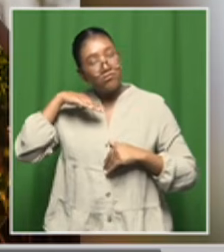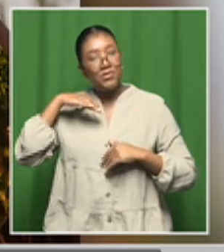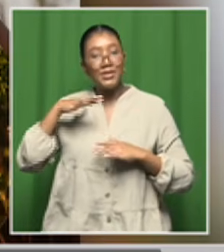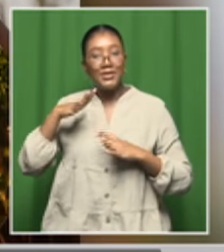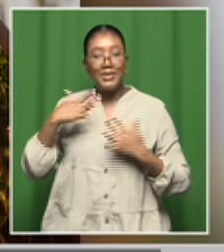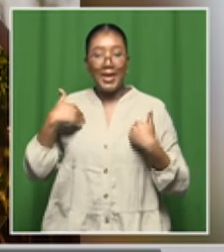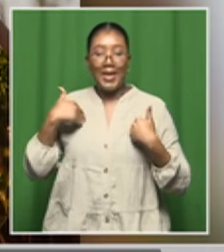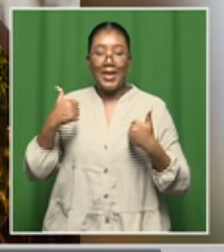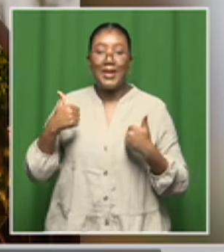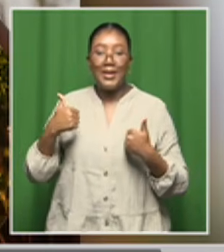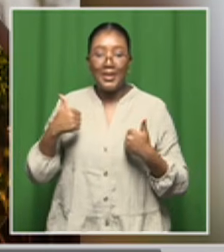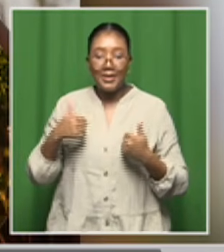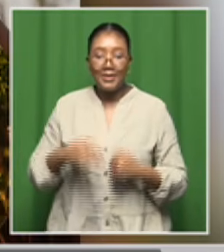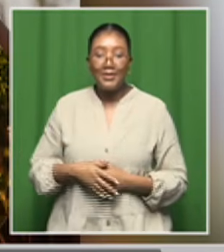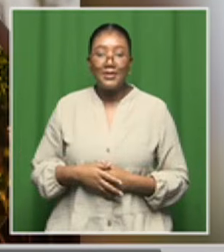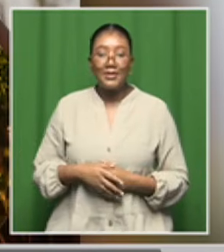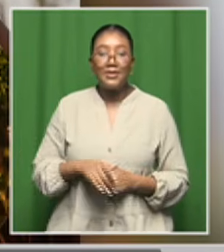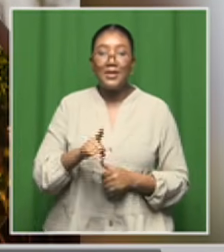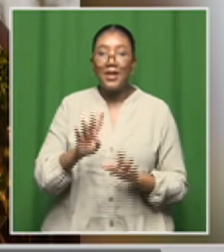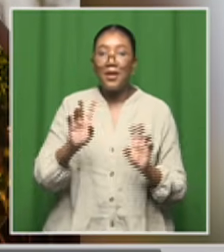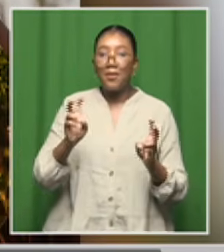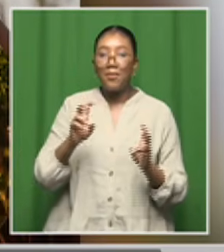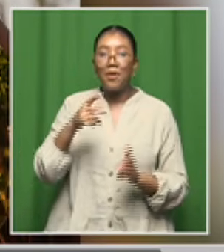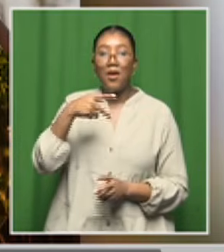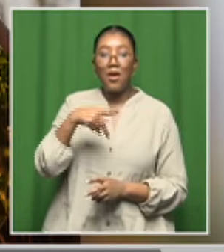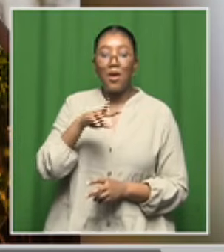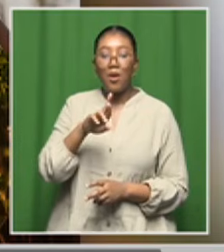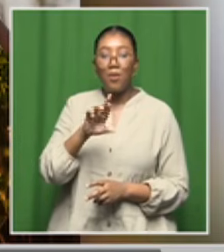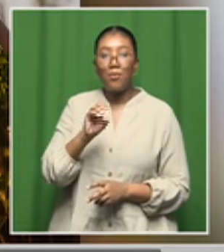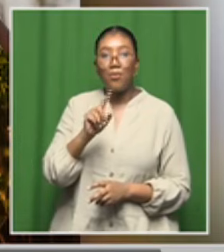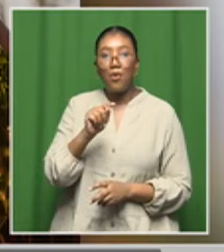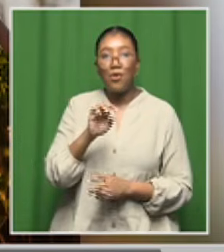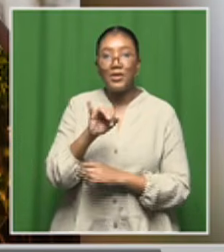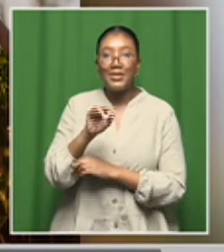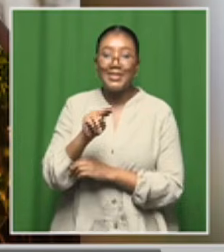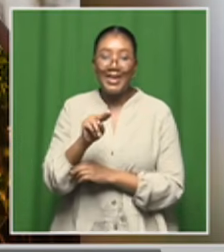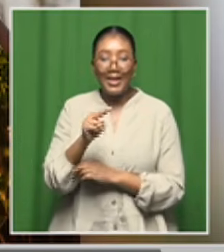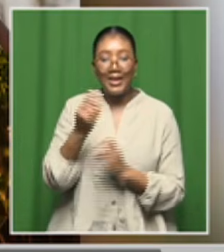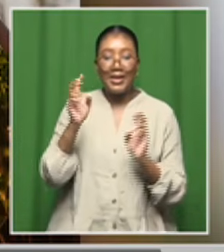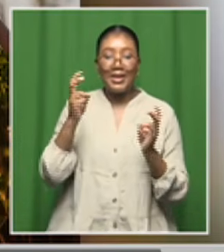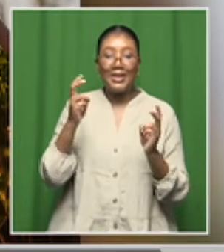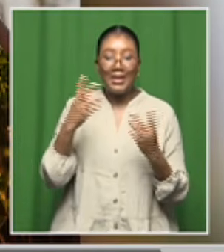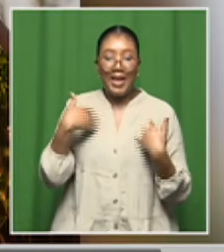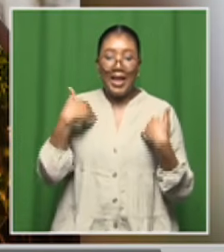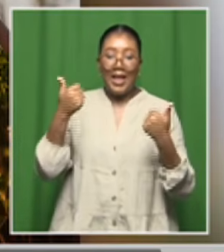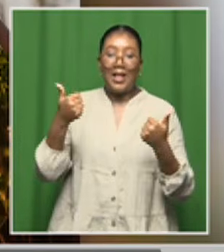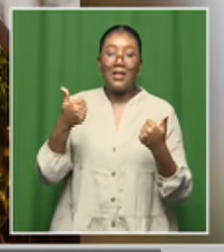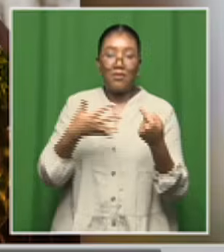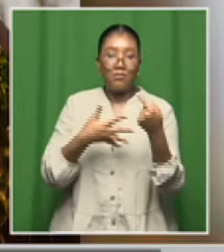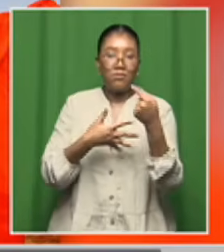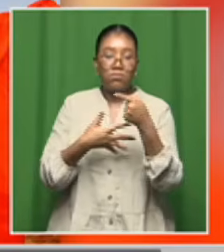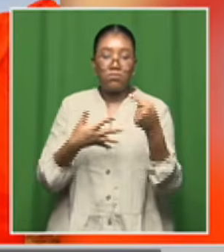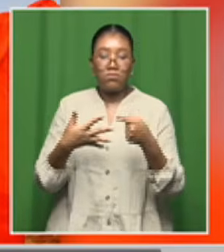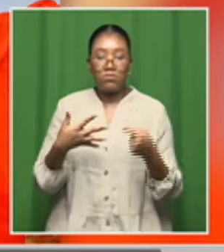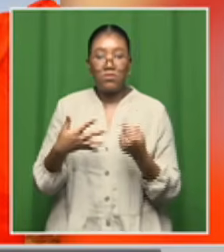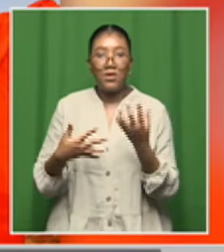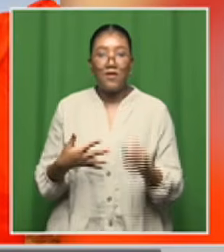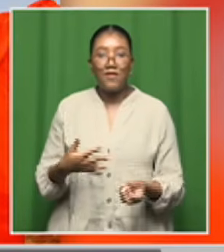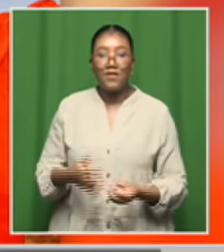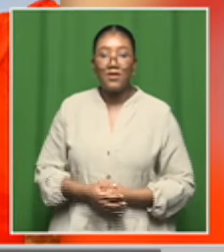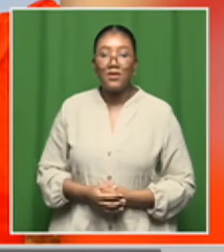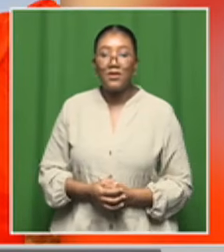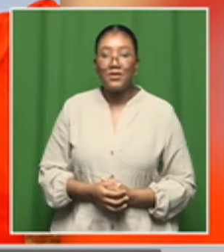it's composed of a protein structure, unlike any other fabric. So I mean, this is part of